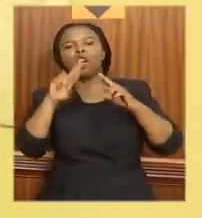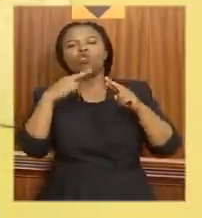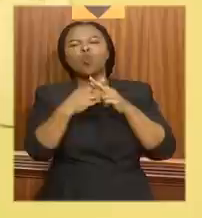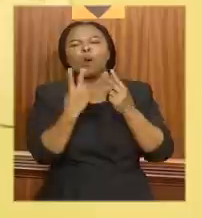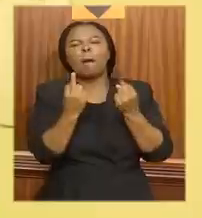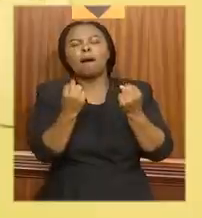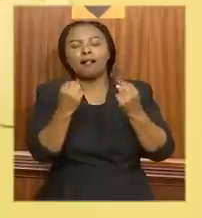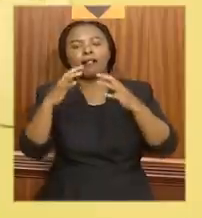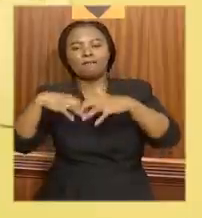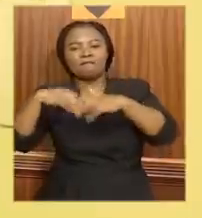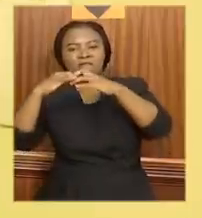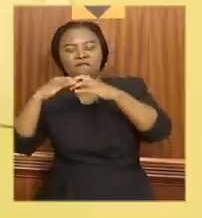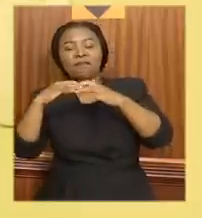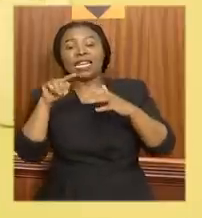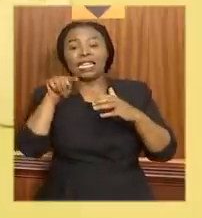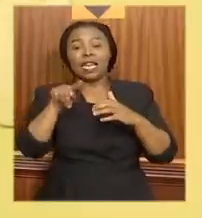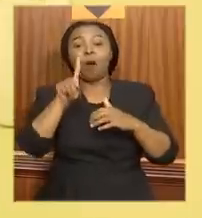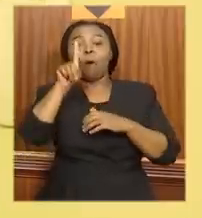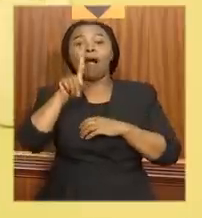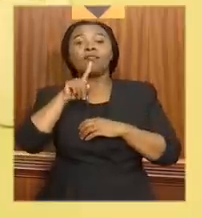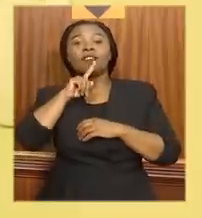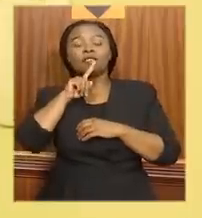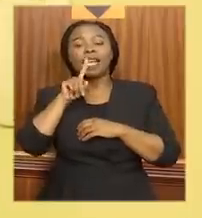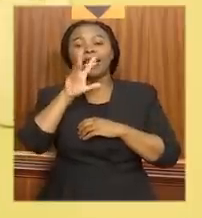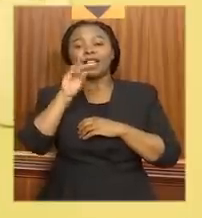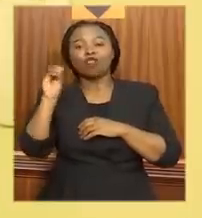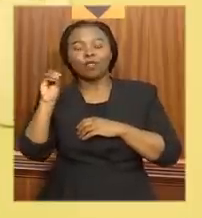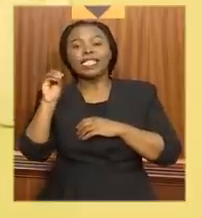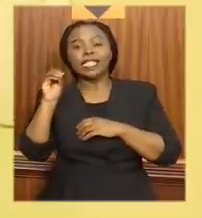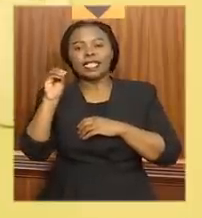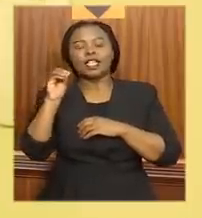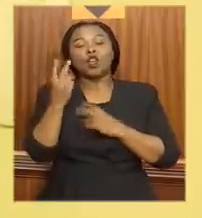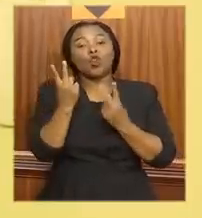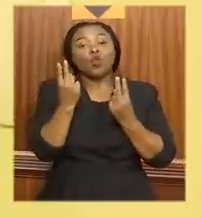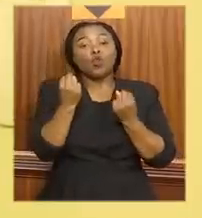unlock 1,800 megawatts of new capacity.